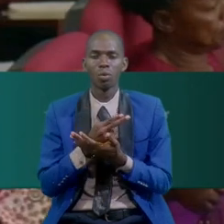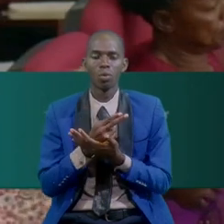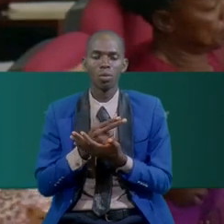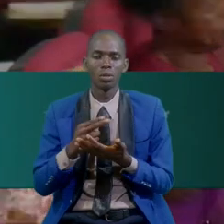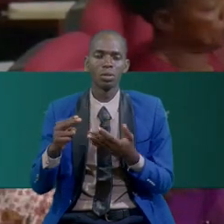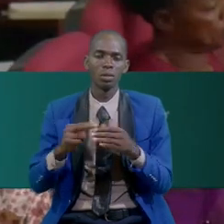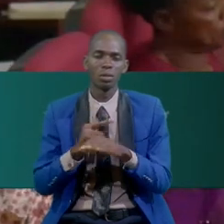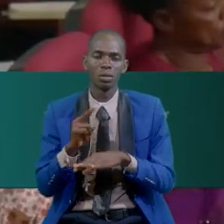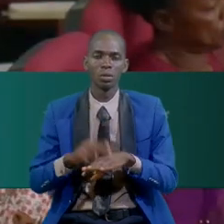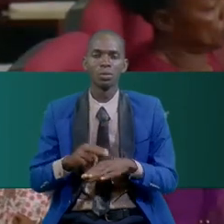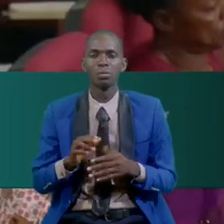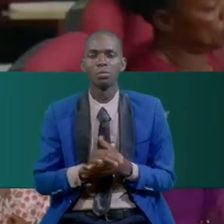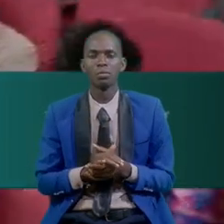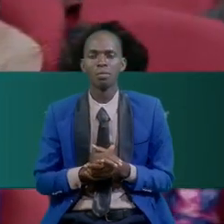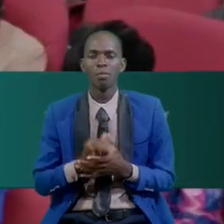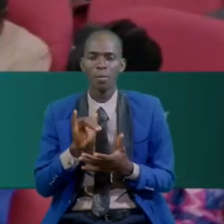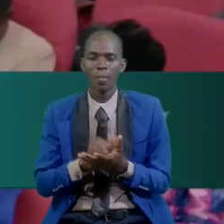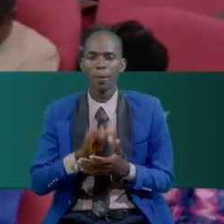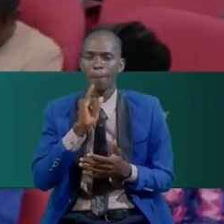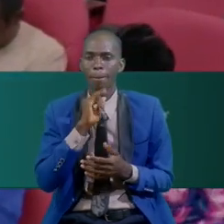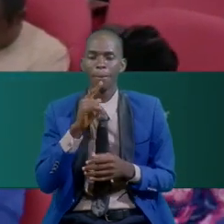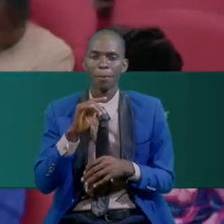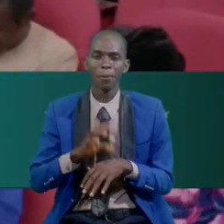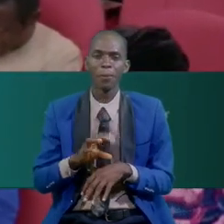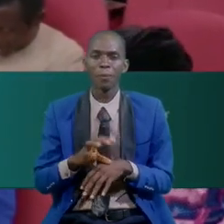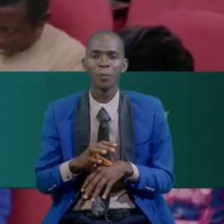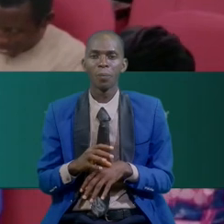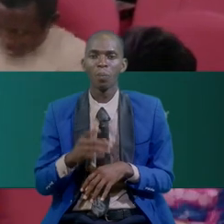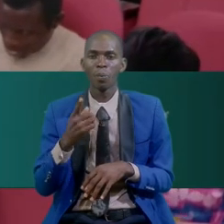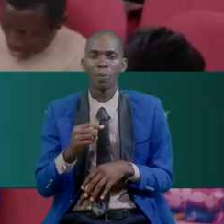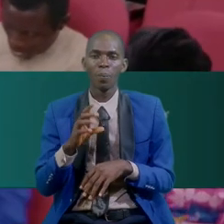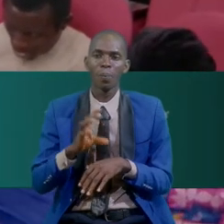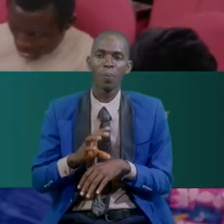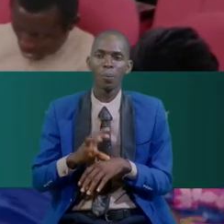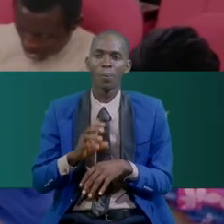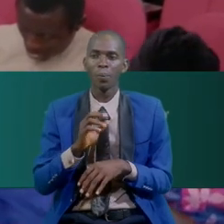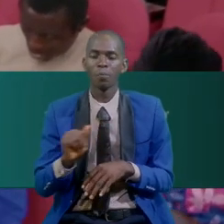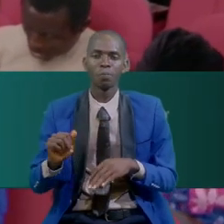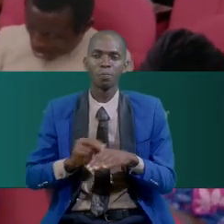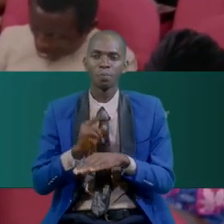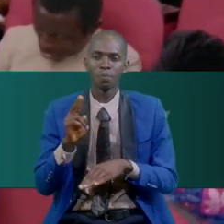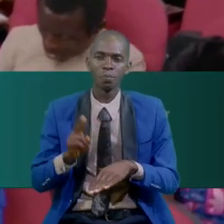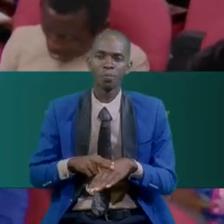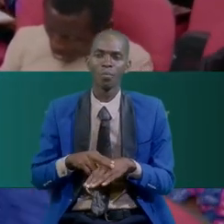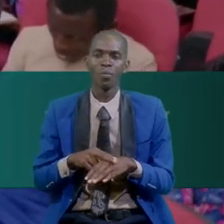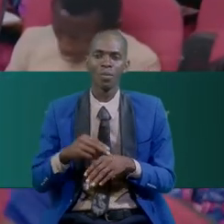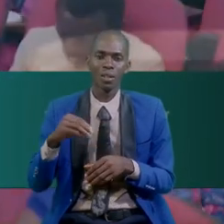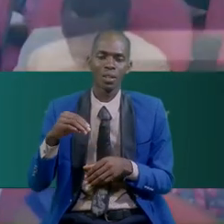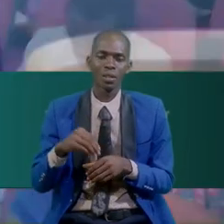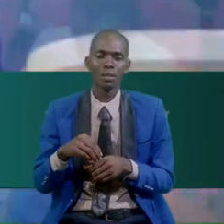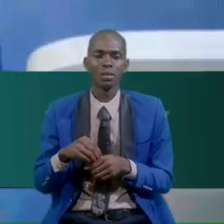holy nation. That's the church. The church, a nation within a